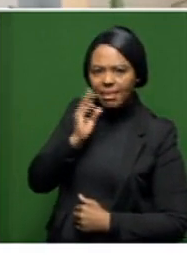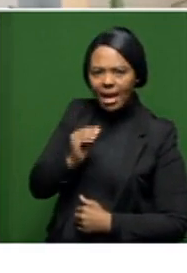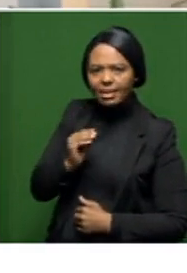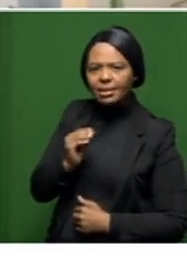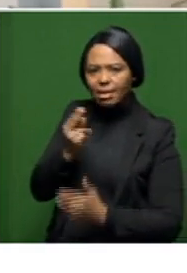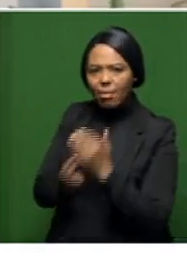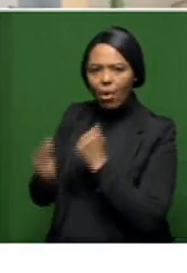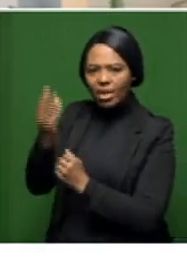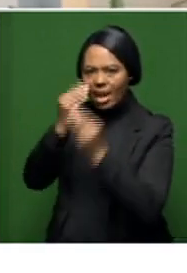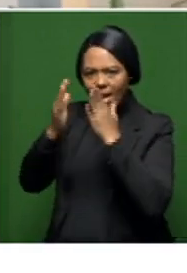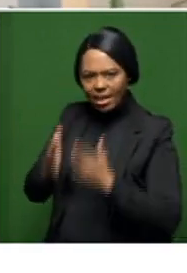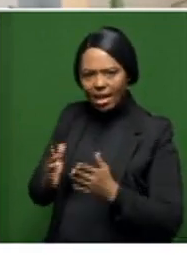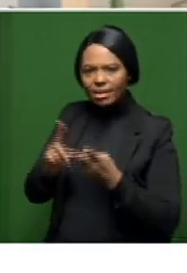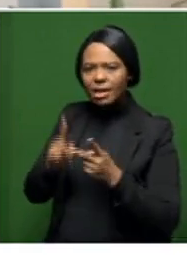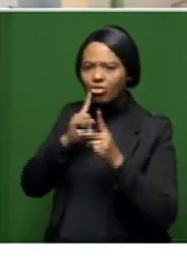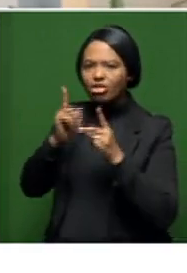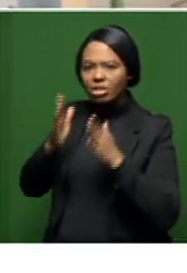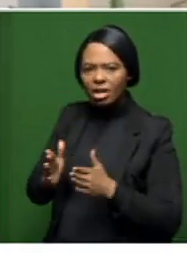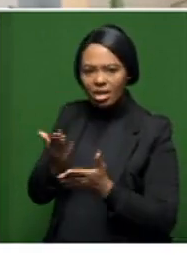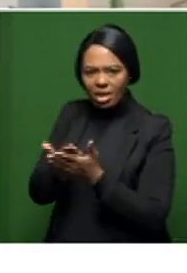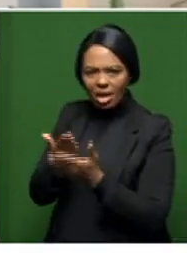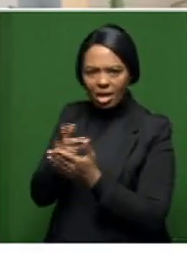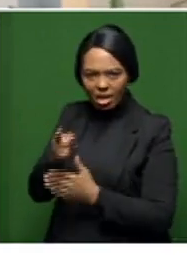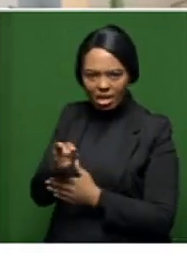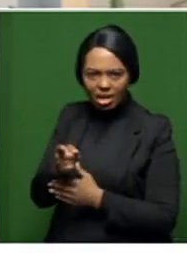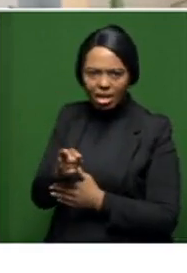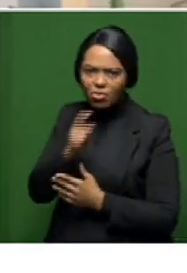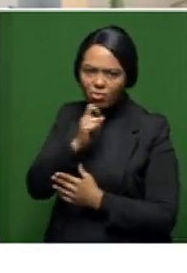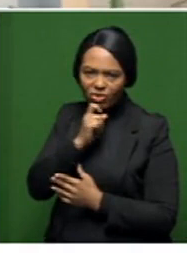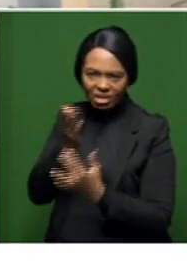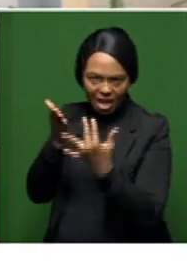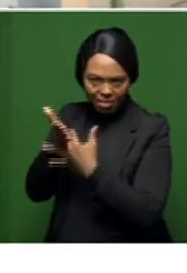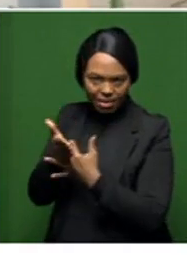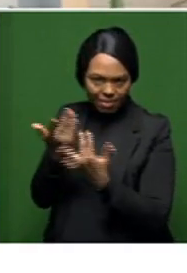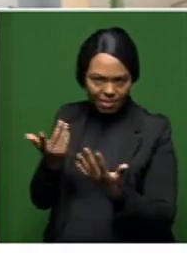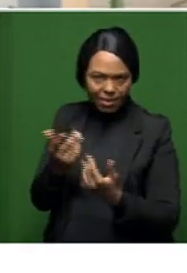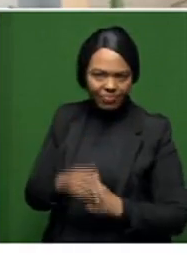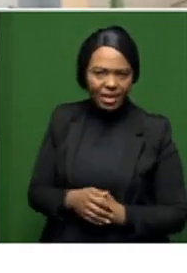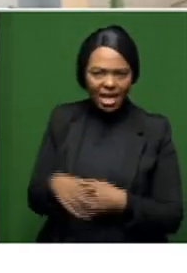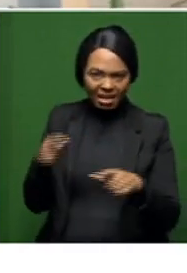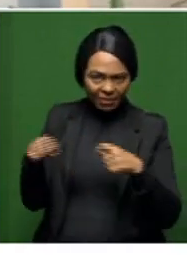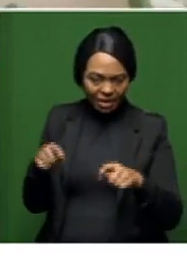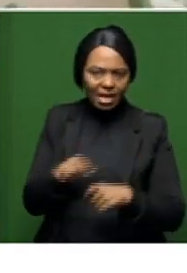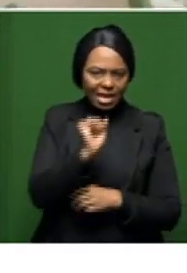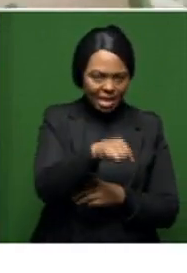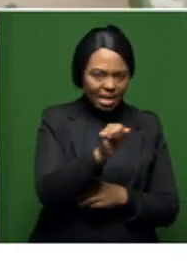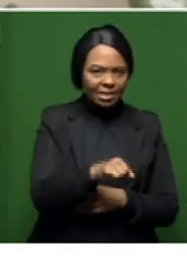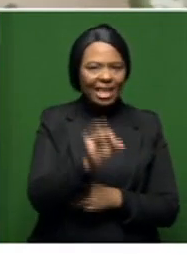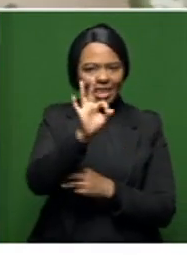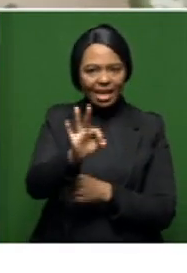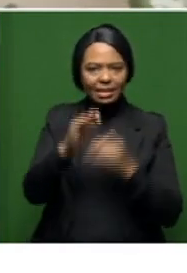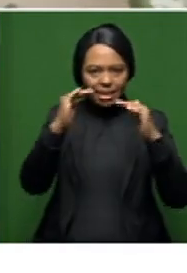teachers can navigate this app. Is it user-friendly? Awesome, yeah. So this app is designed to help learners through 3